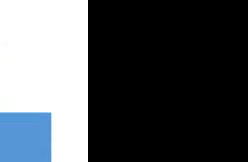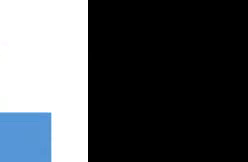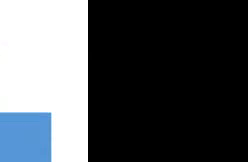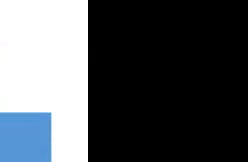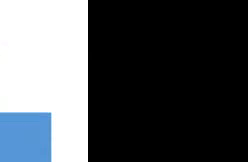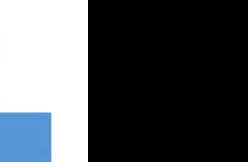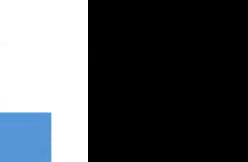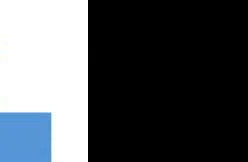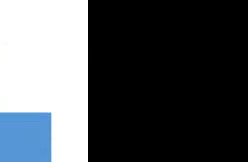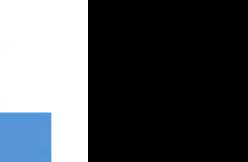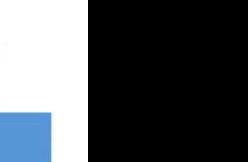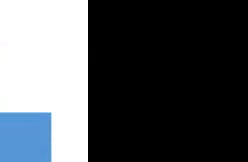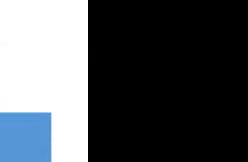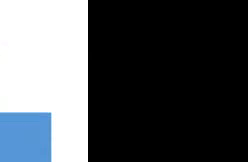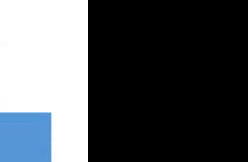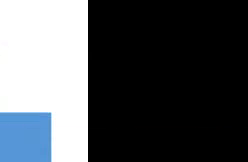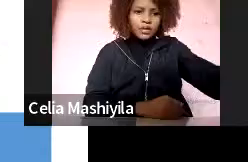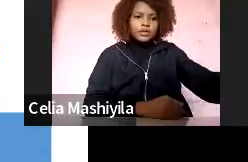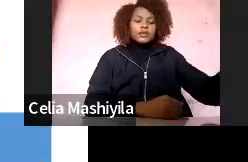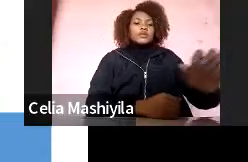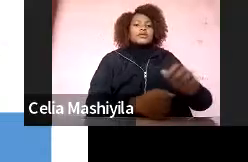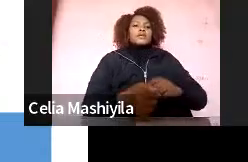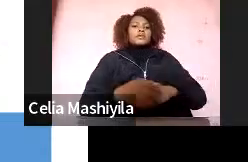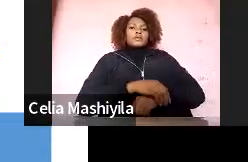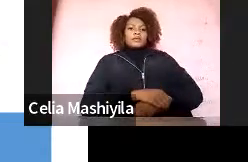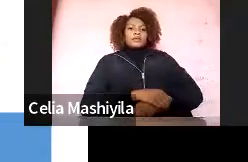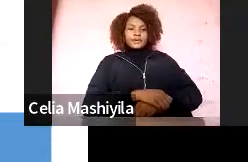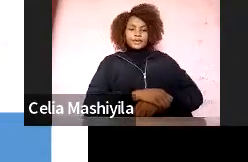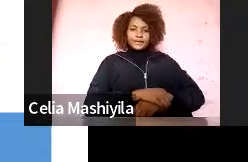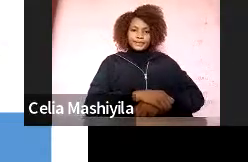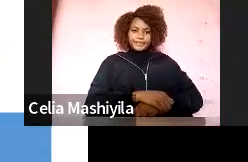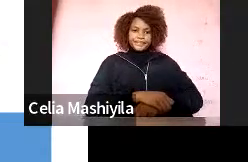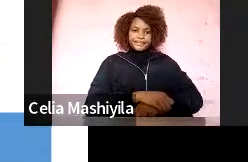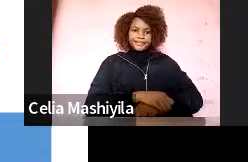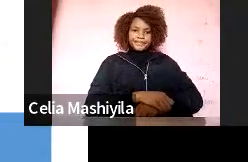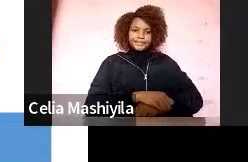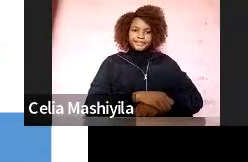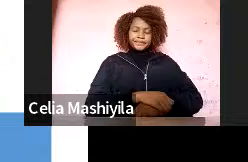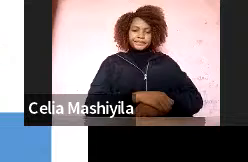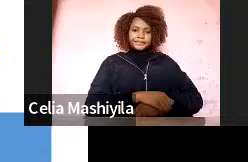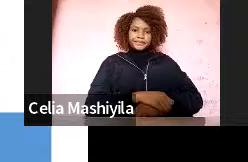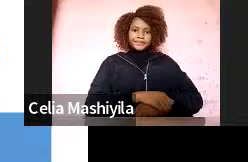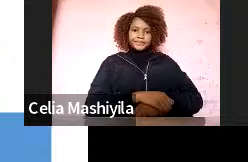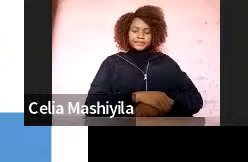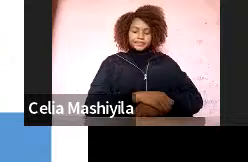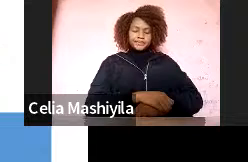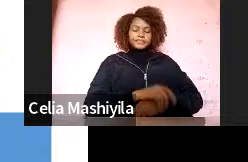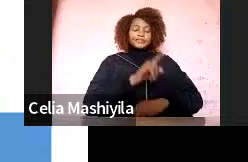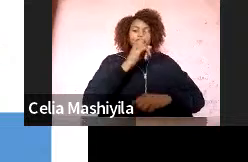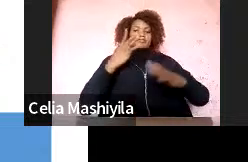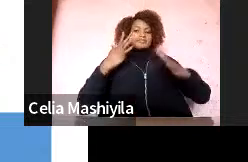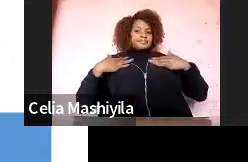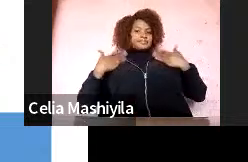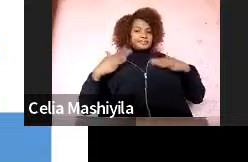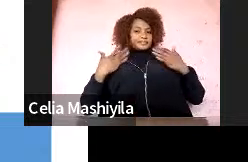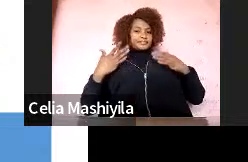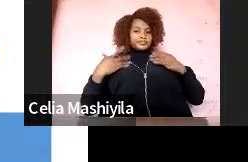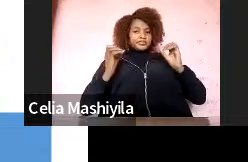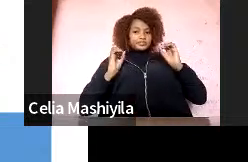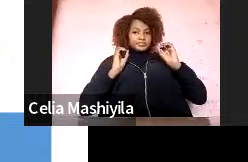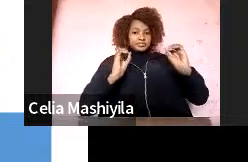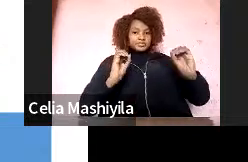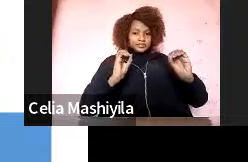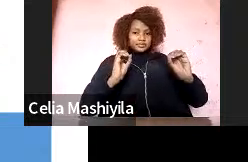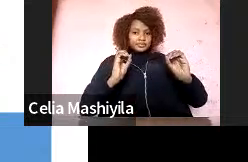only. Therefore, you are also welcome when you are not happy to capture and escalate